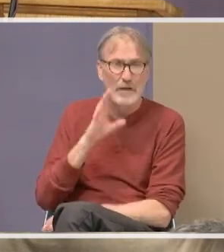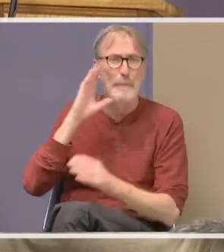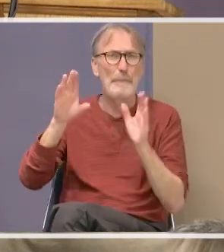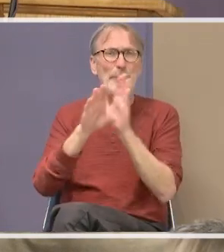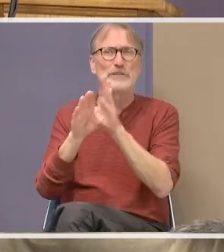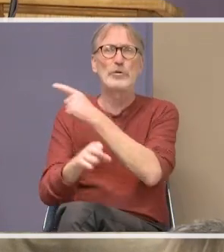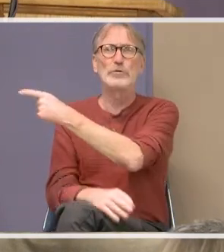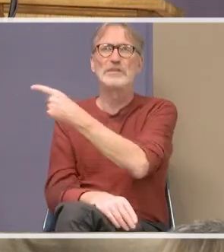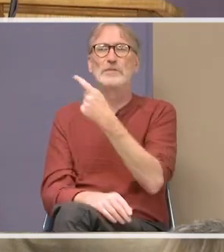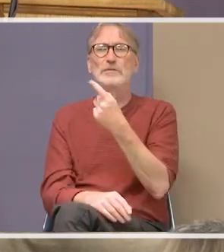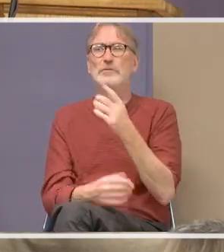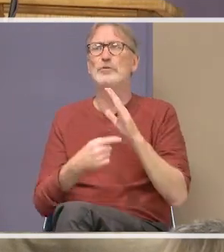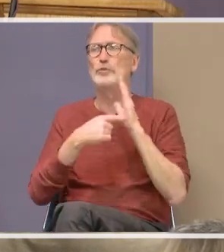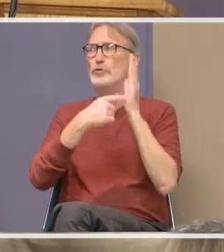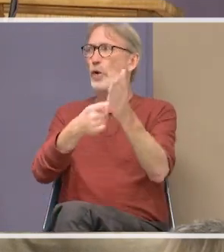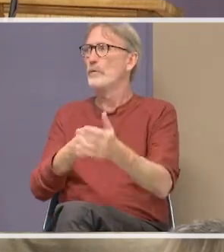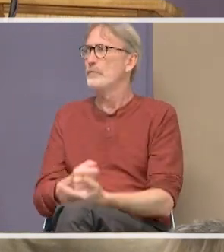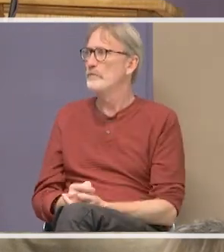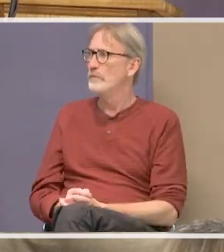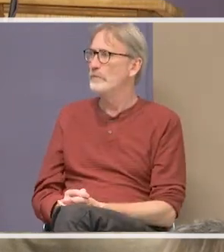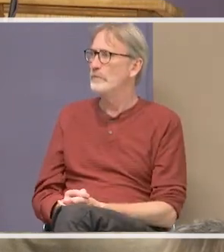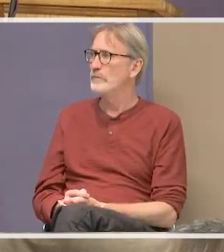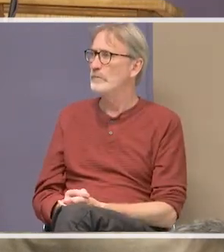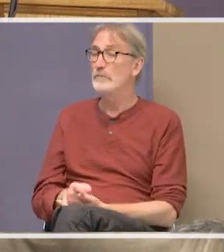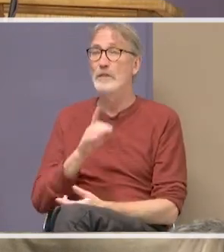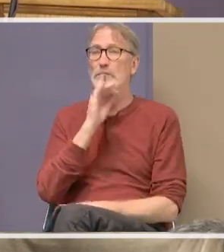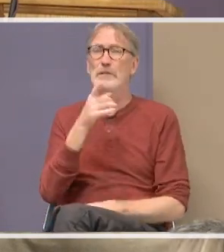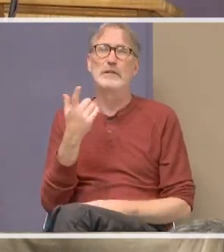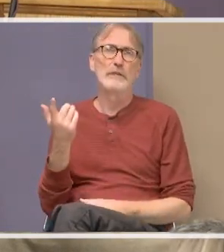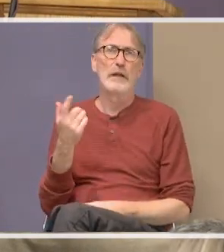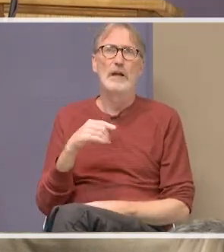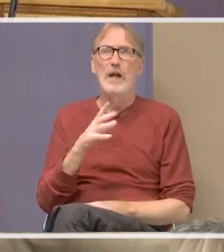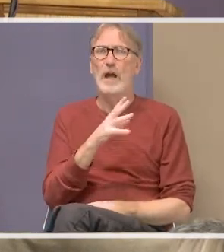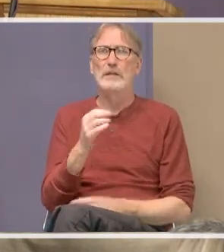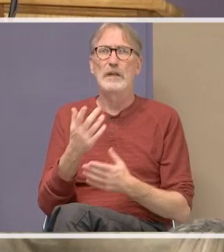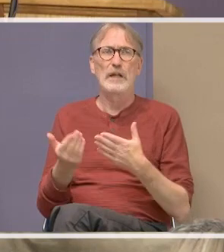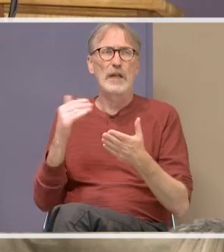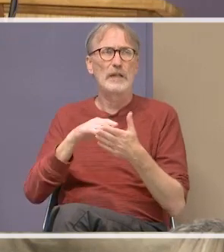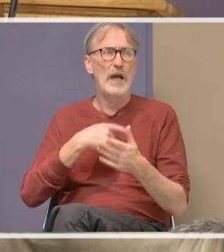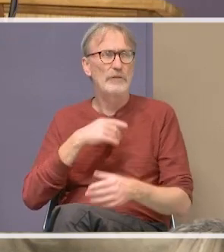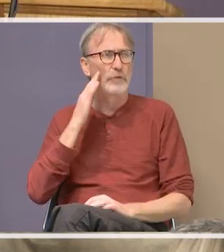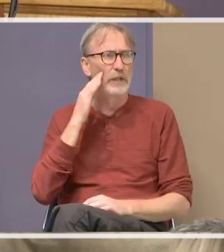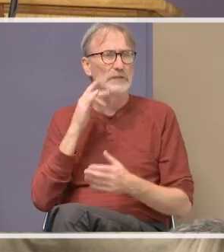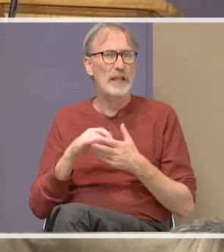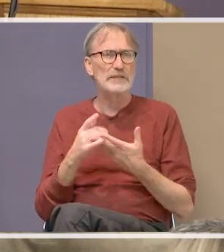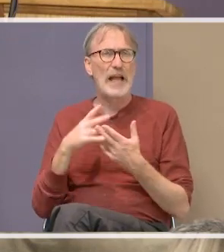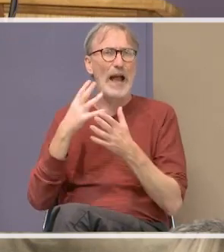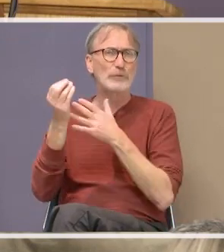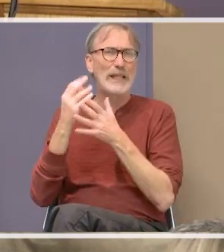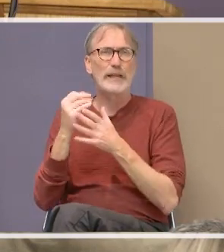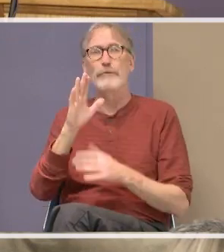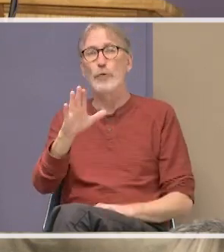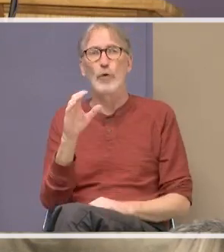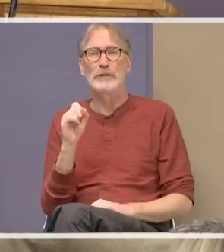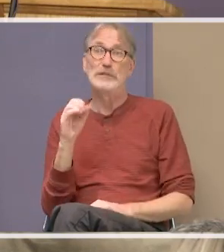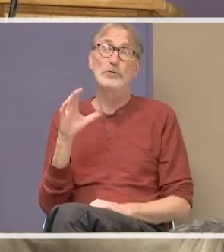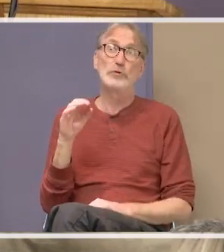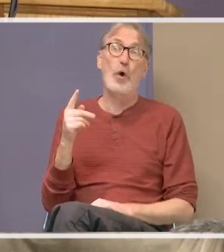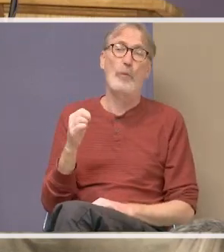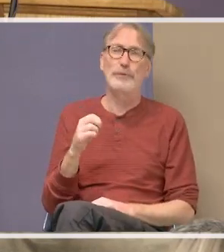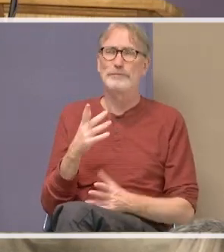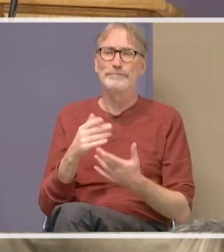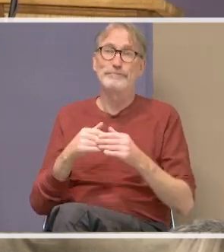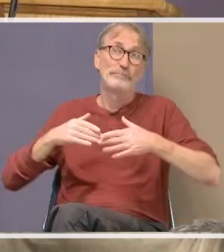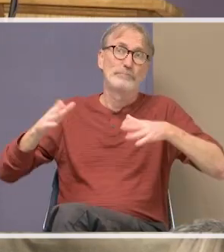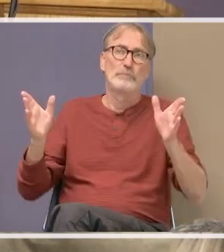Well prepared, Yeah, well, you know, you don't come, and again, I realize that this is outside of the project scope, but